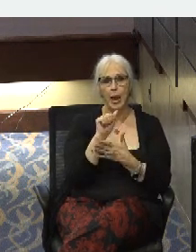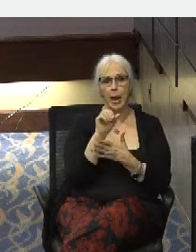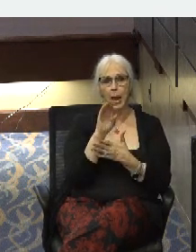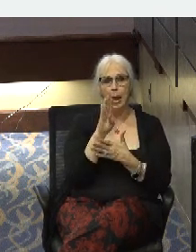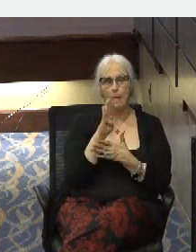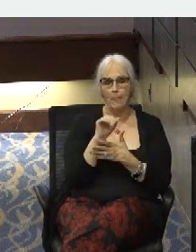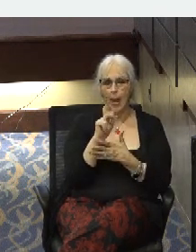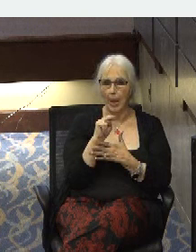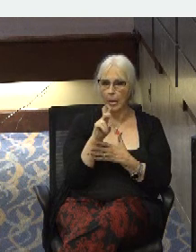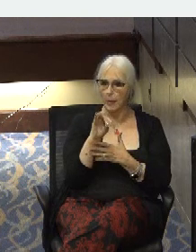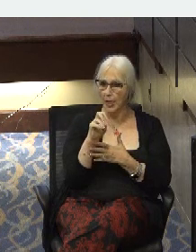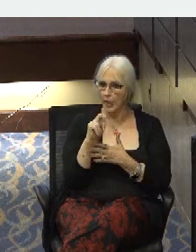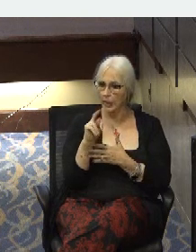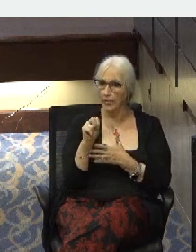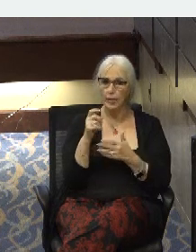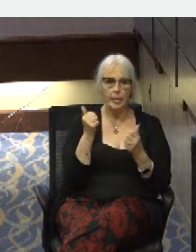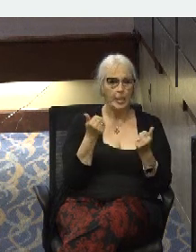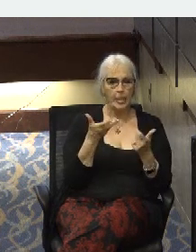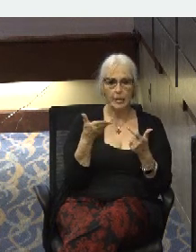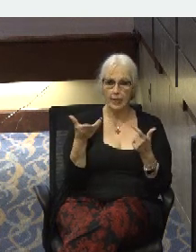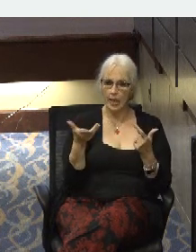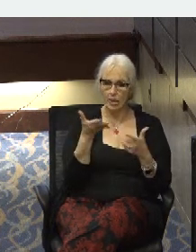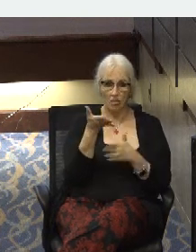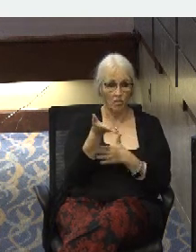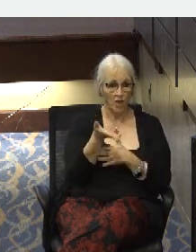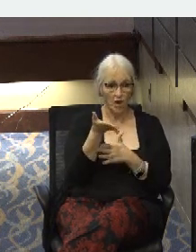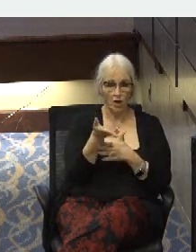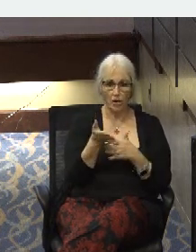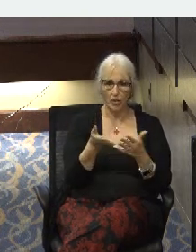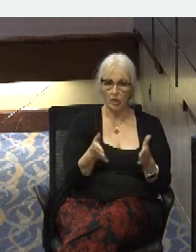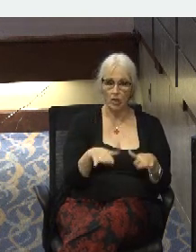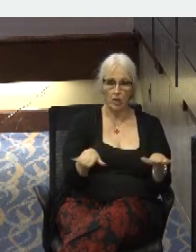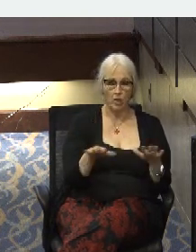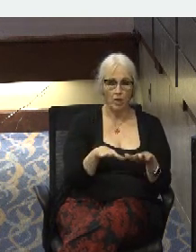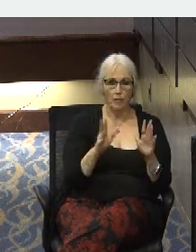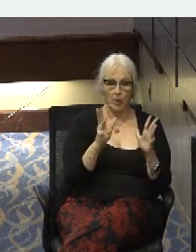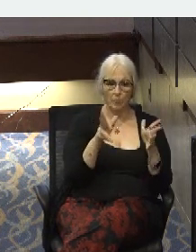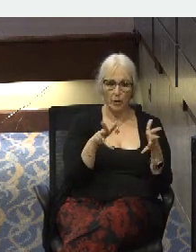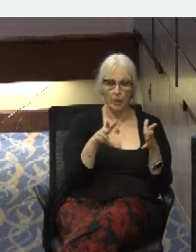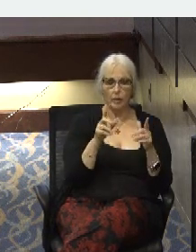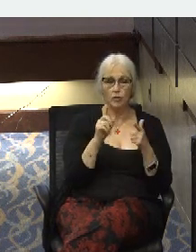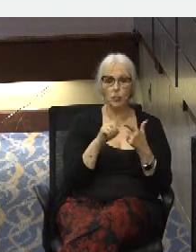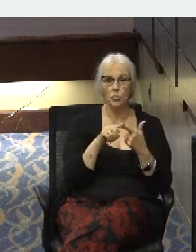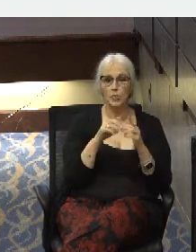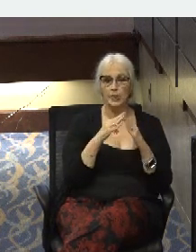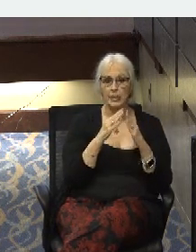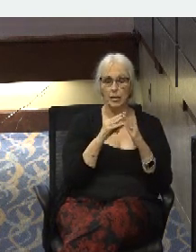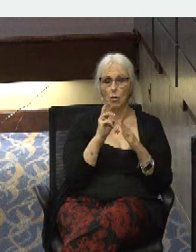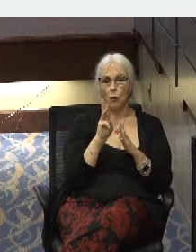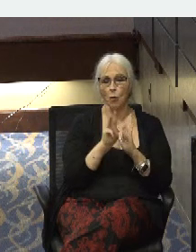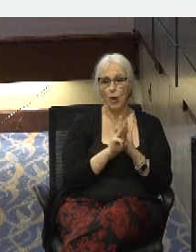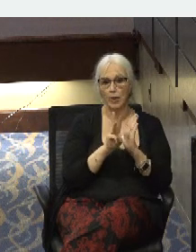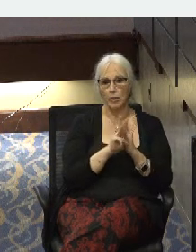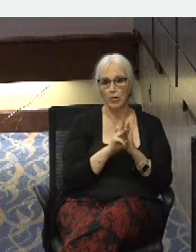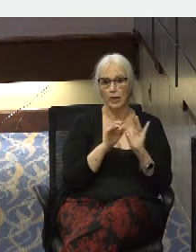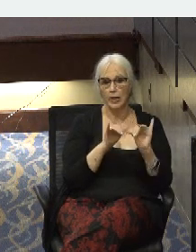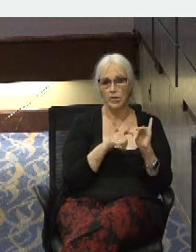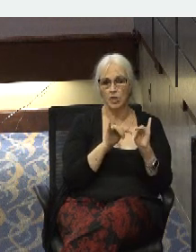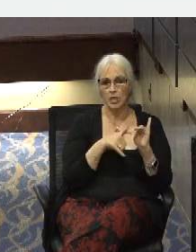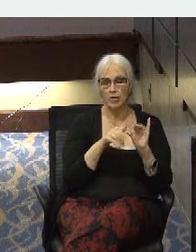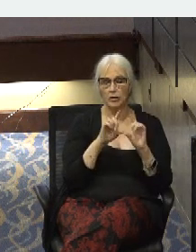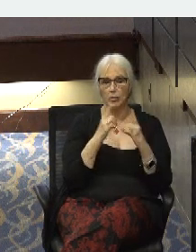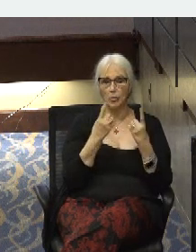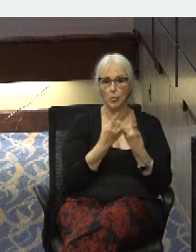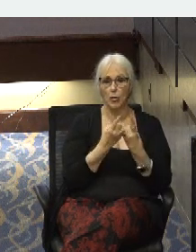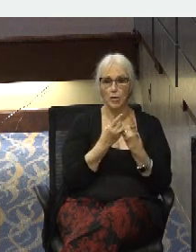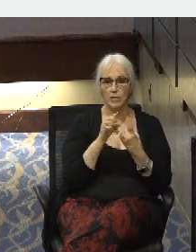the condition that any existing facilities in the ground must be abandoned in accordance with City of Waco Engineering Department standard